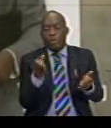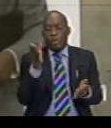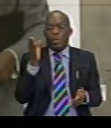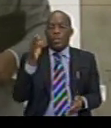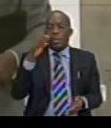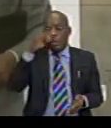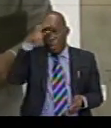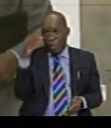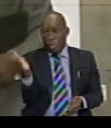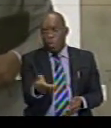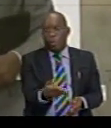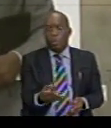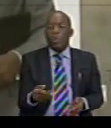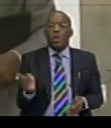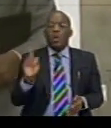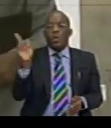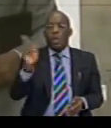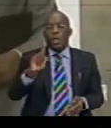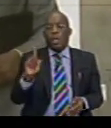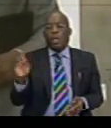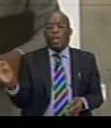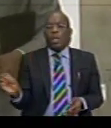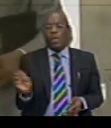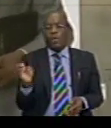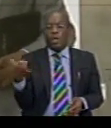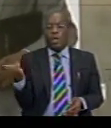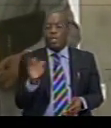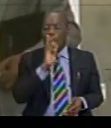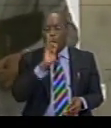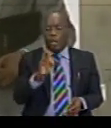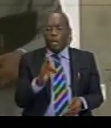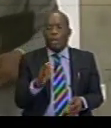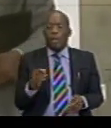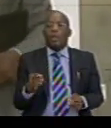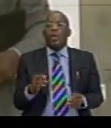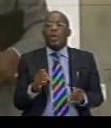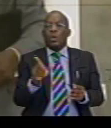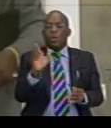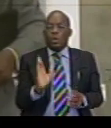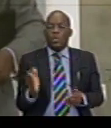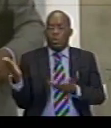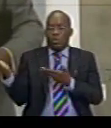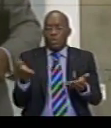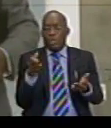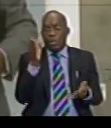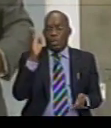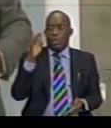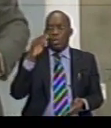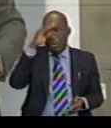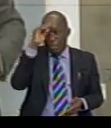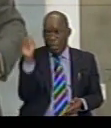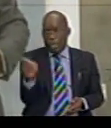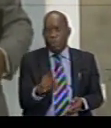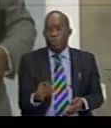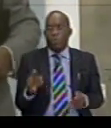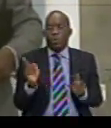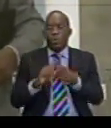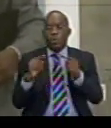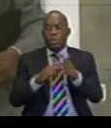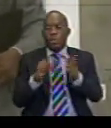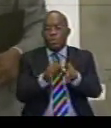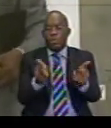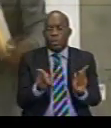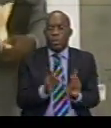they are, let the Spirit of God push them right now to come here in this place, to